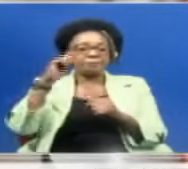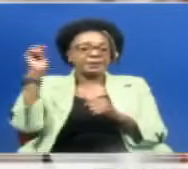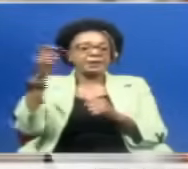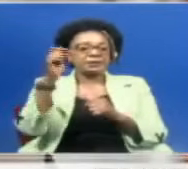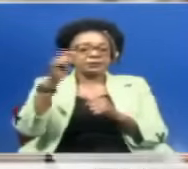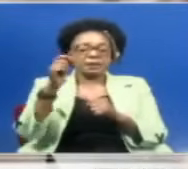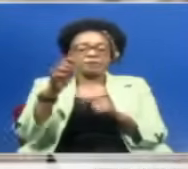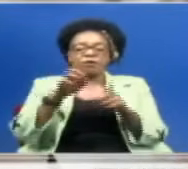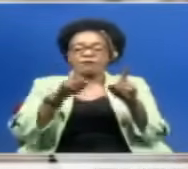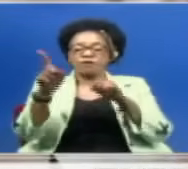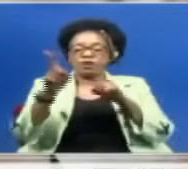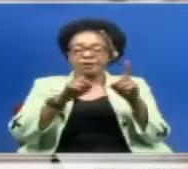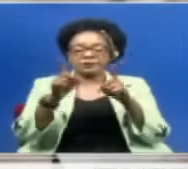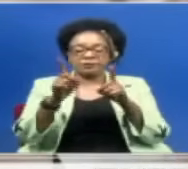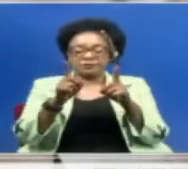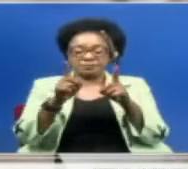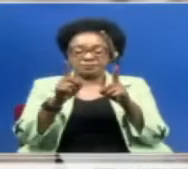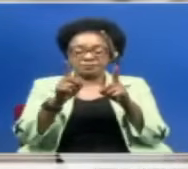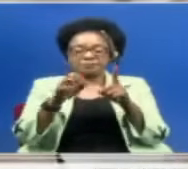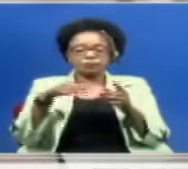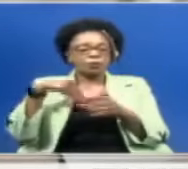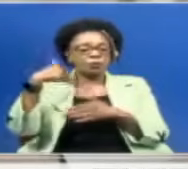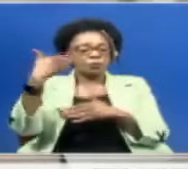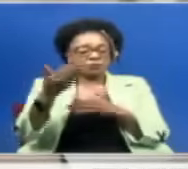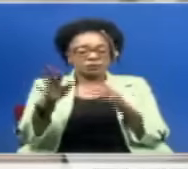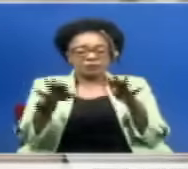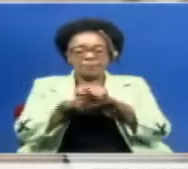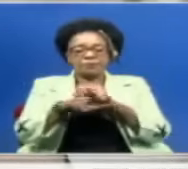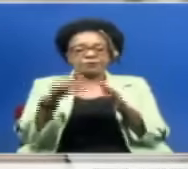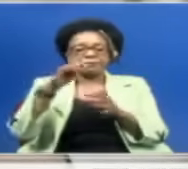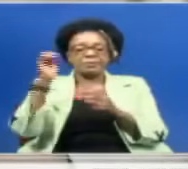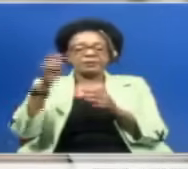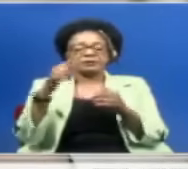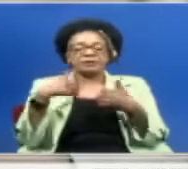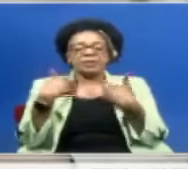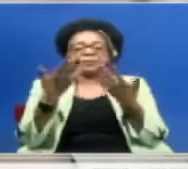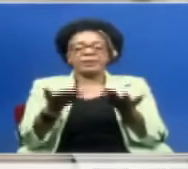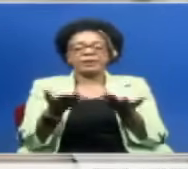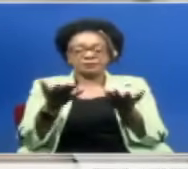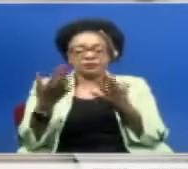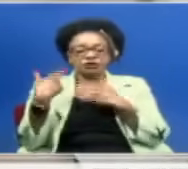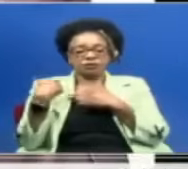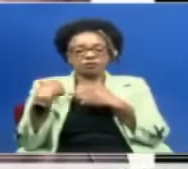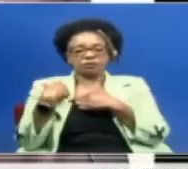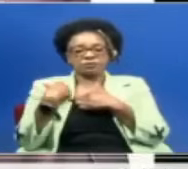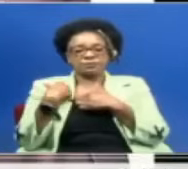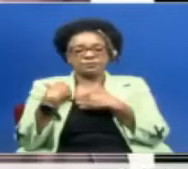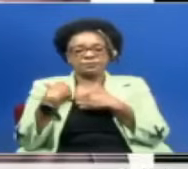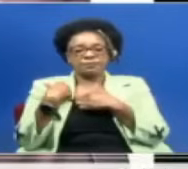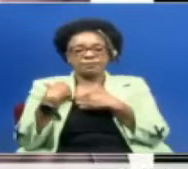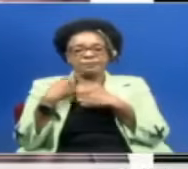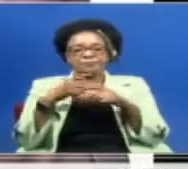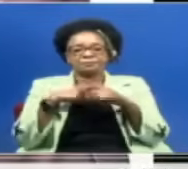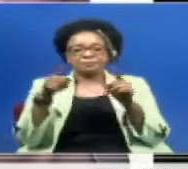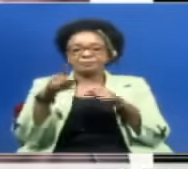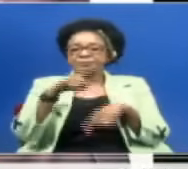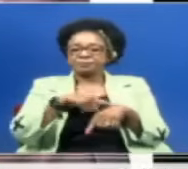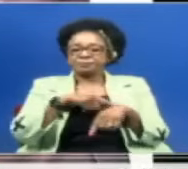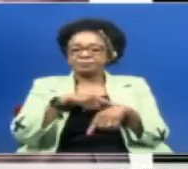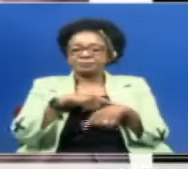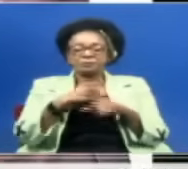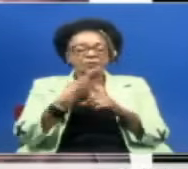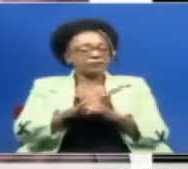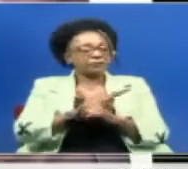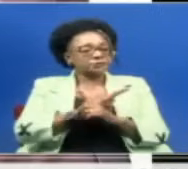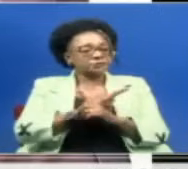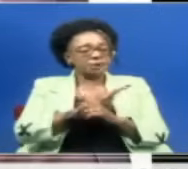trips, Deputy President Rigathi Gachagua has been in charge. But this time, it's different. Both